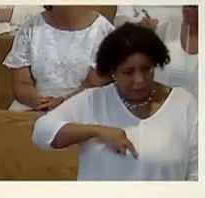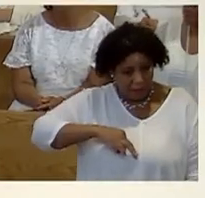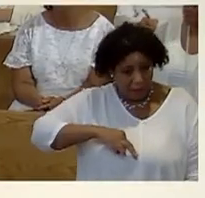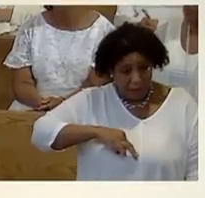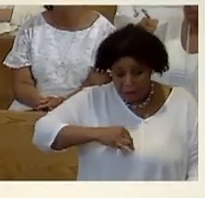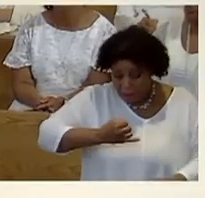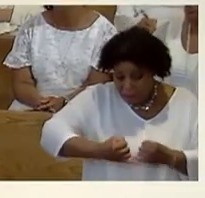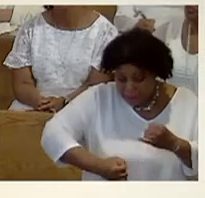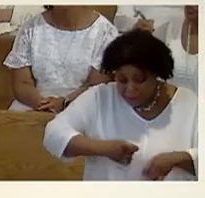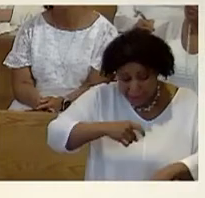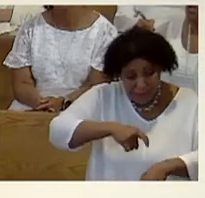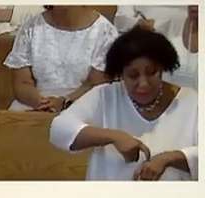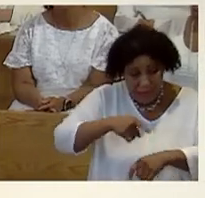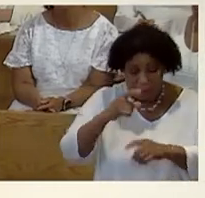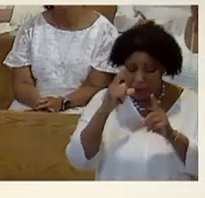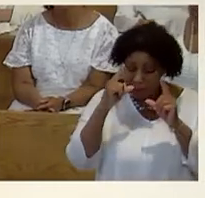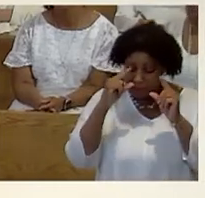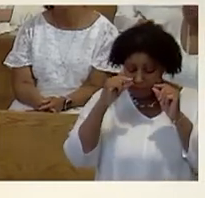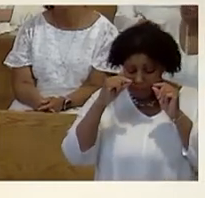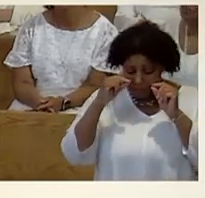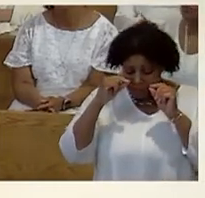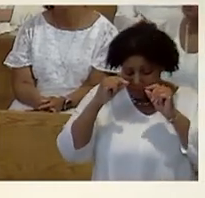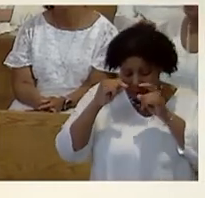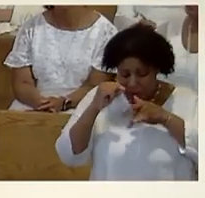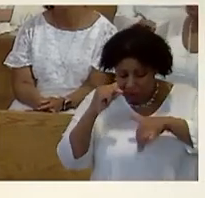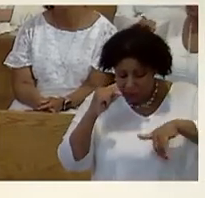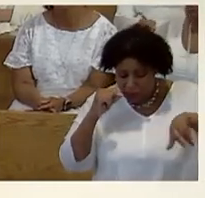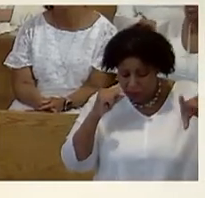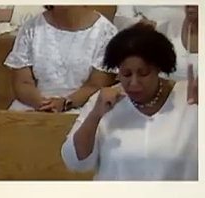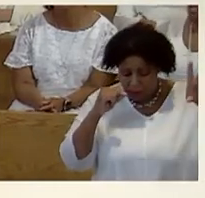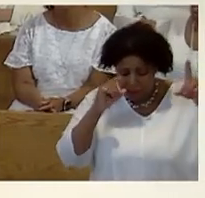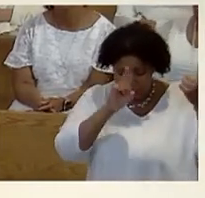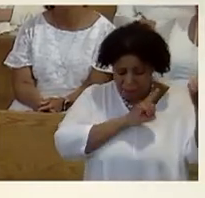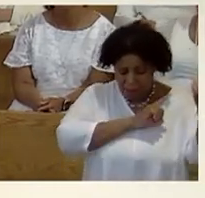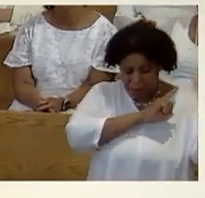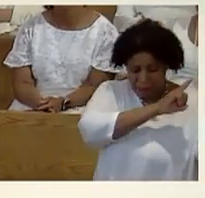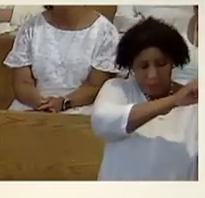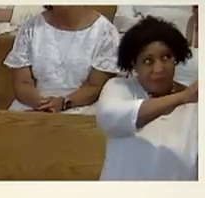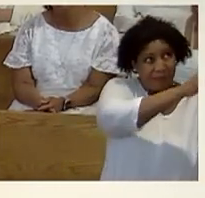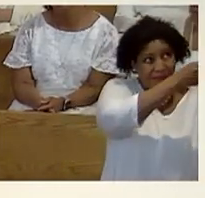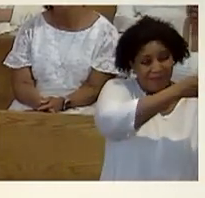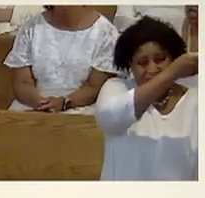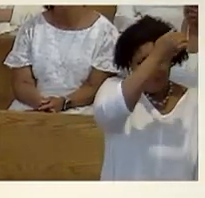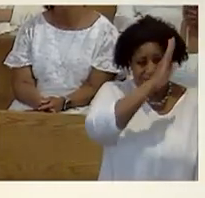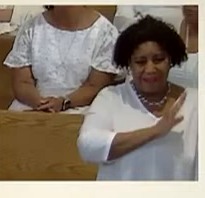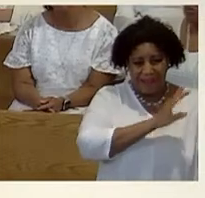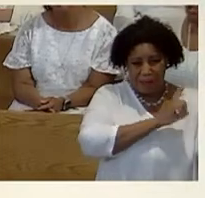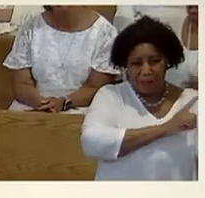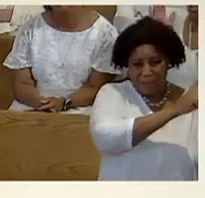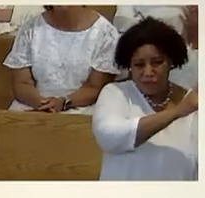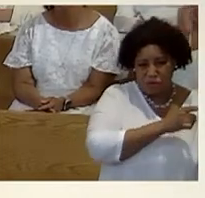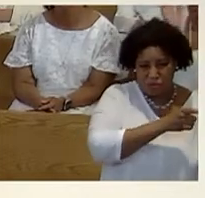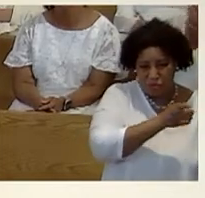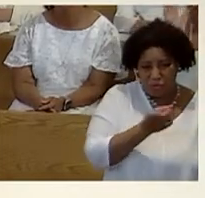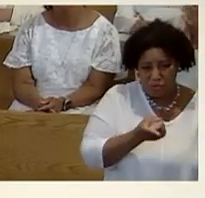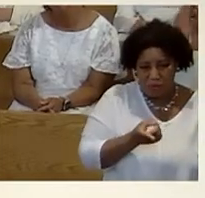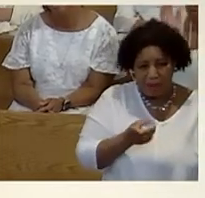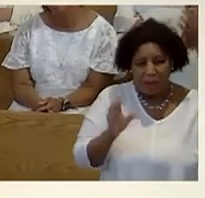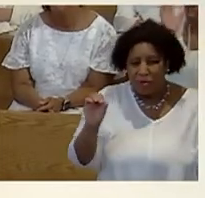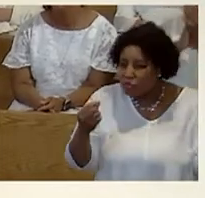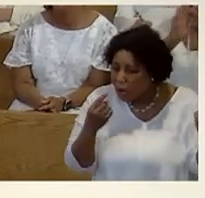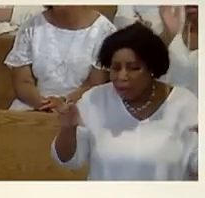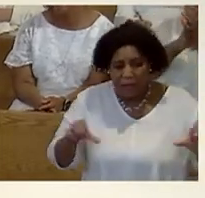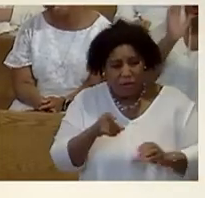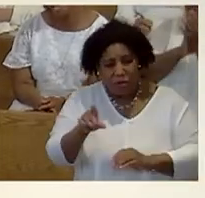your eyes in death, that God will meet you on the other side. I want to tell you, can't nobody do you